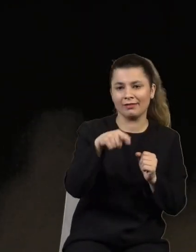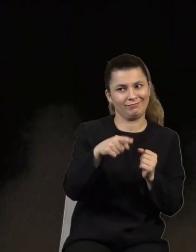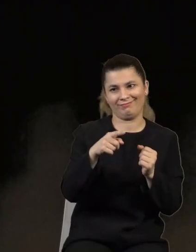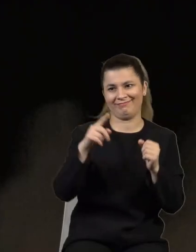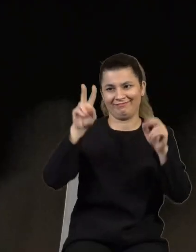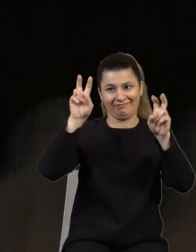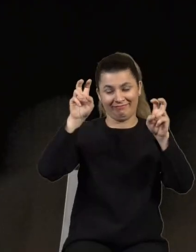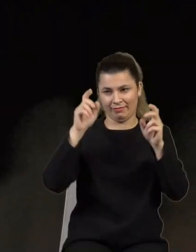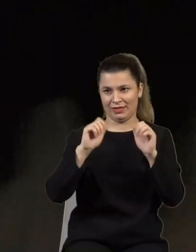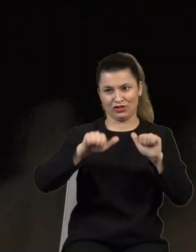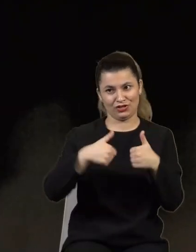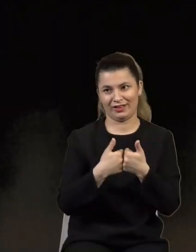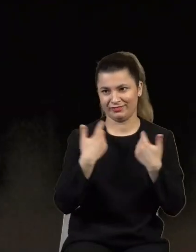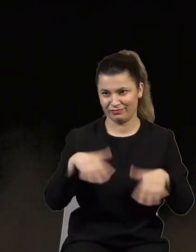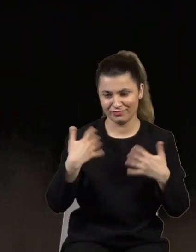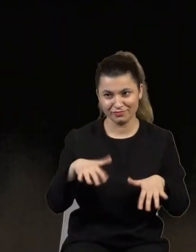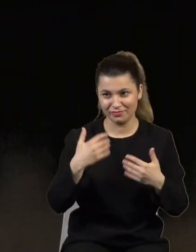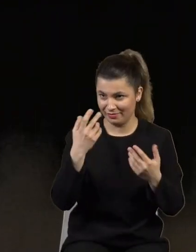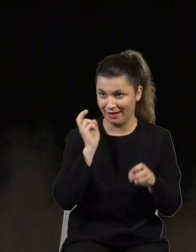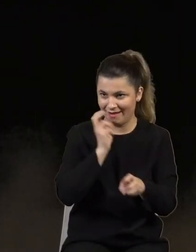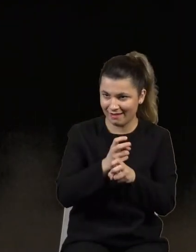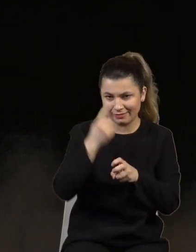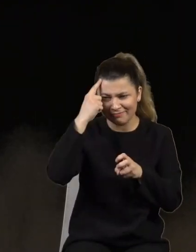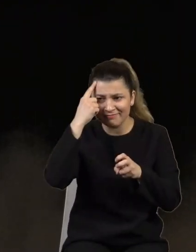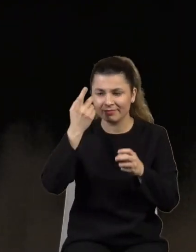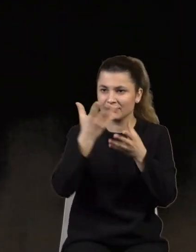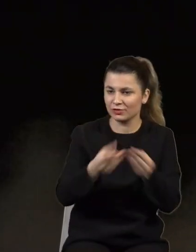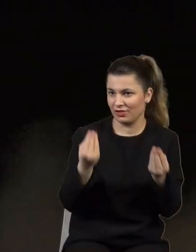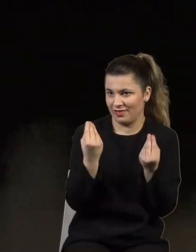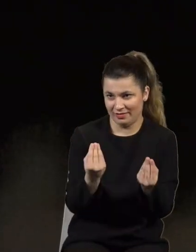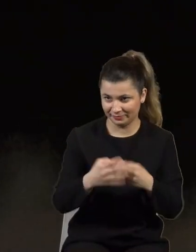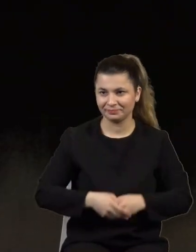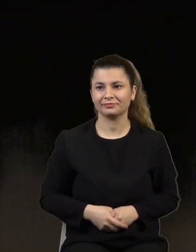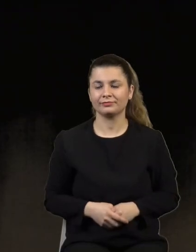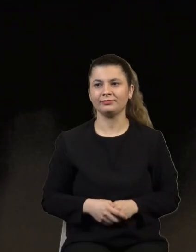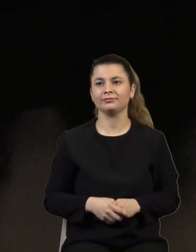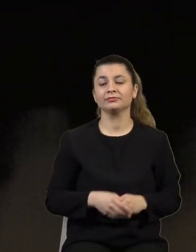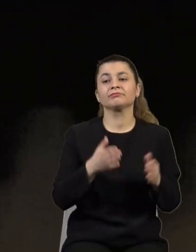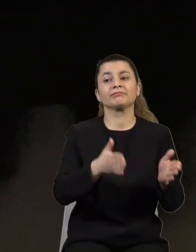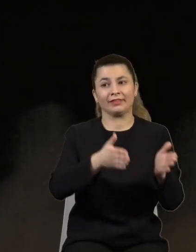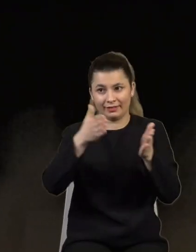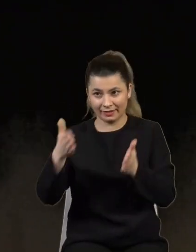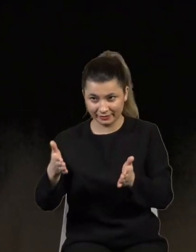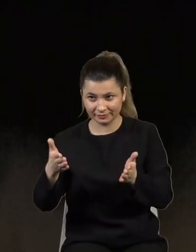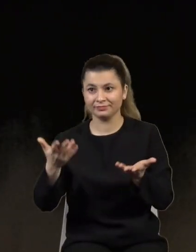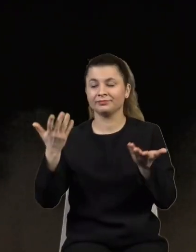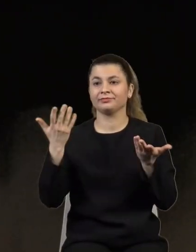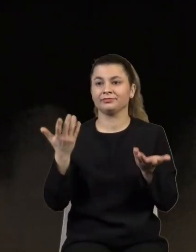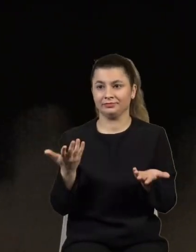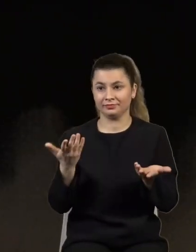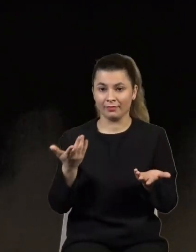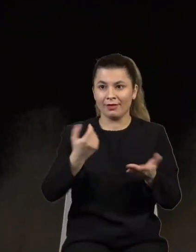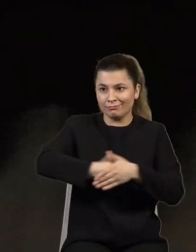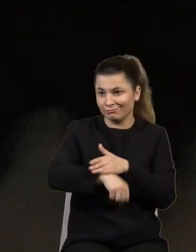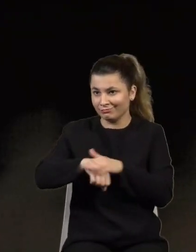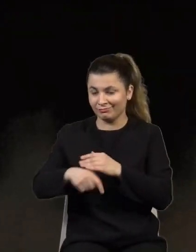Demography remains the challenge. And also, and I want to